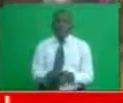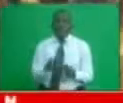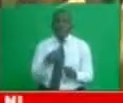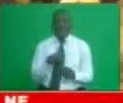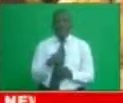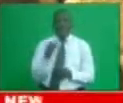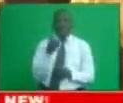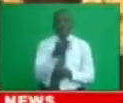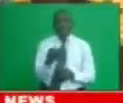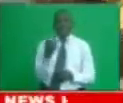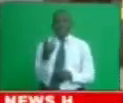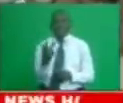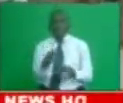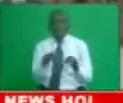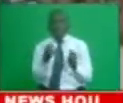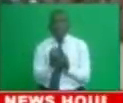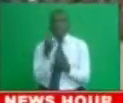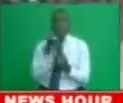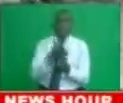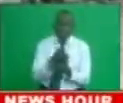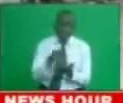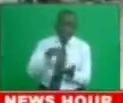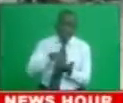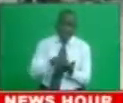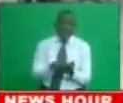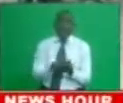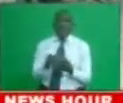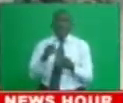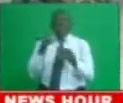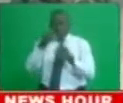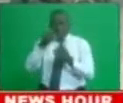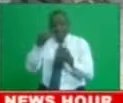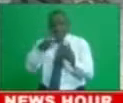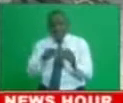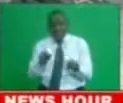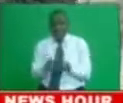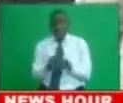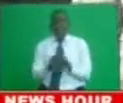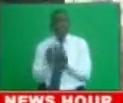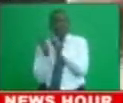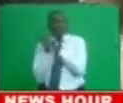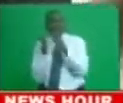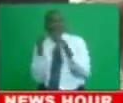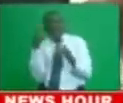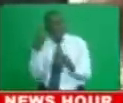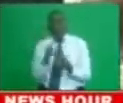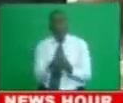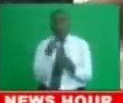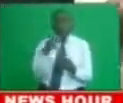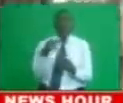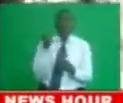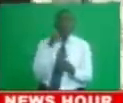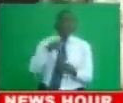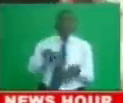three facilities, a social intervention center, a creative hub, and a boarding house for at-risk